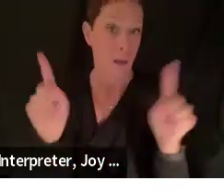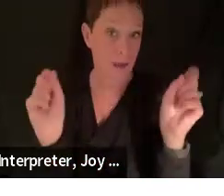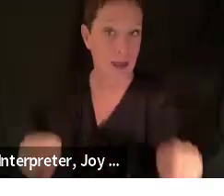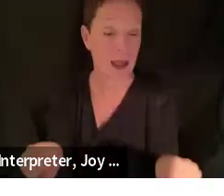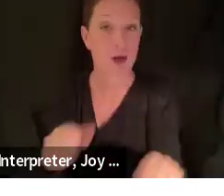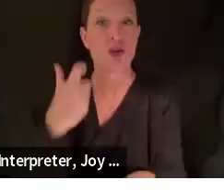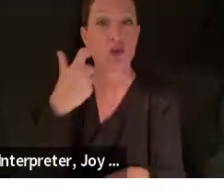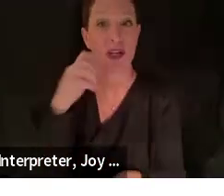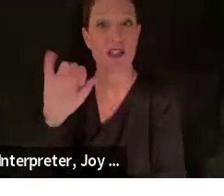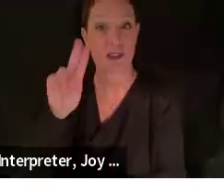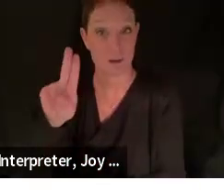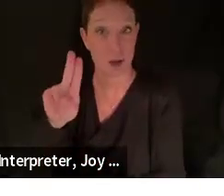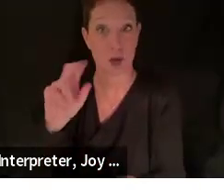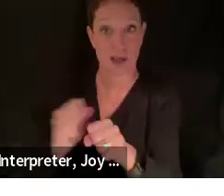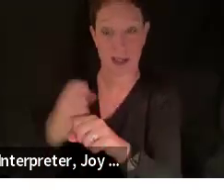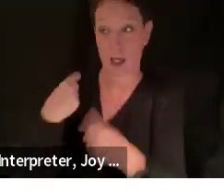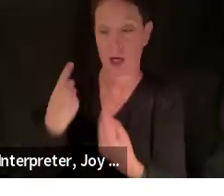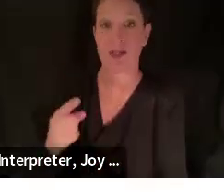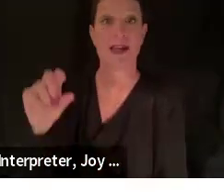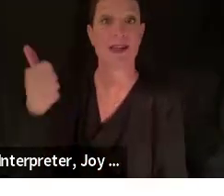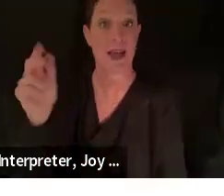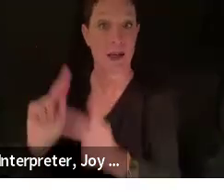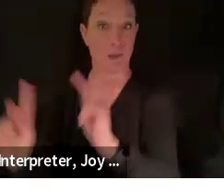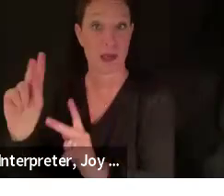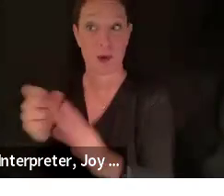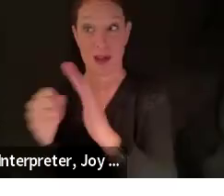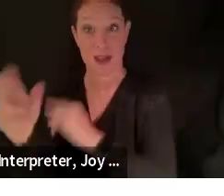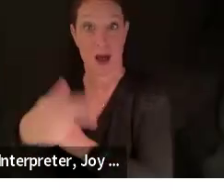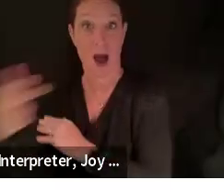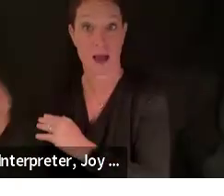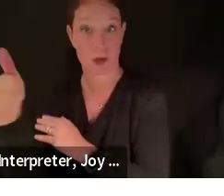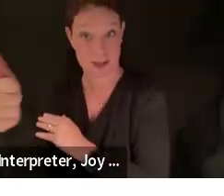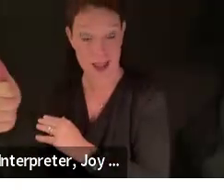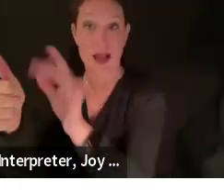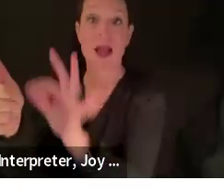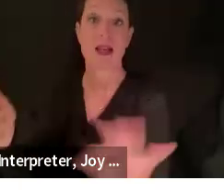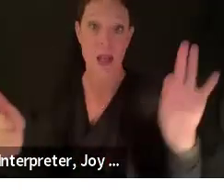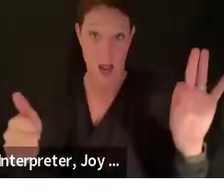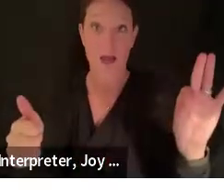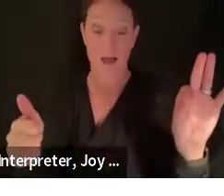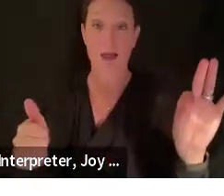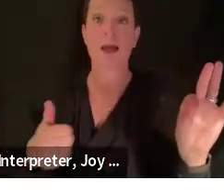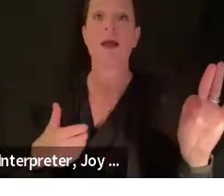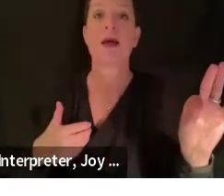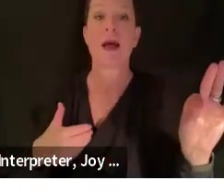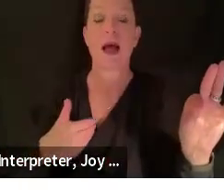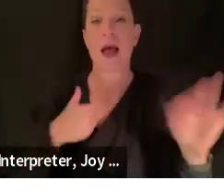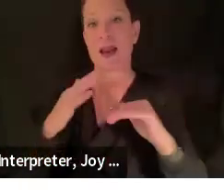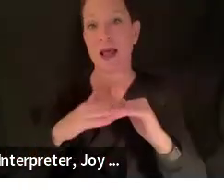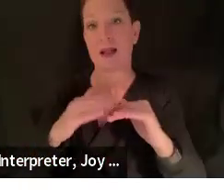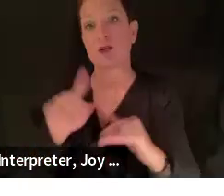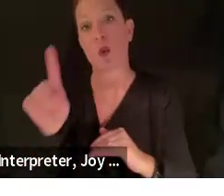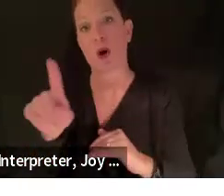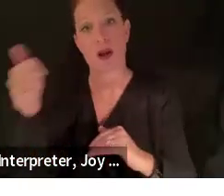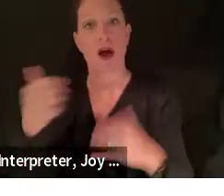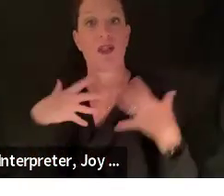during recent flu seasons, 9 out of 10 people hospitalized with flu had at least one